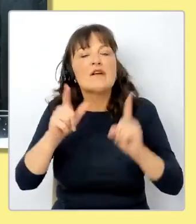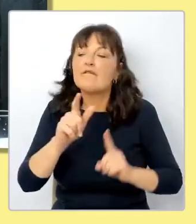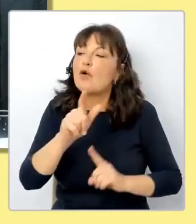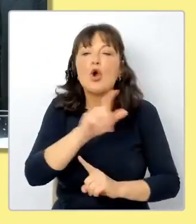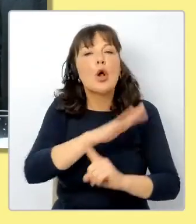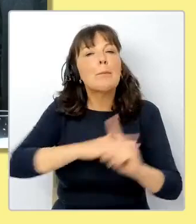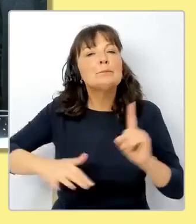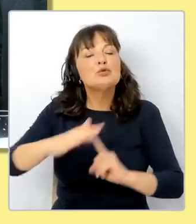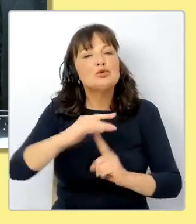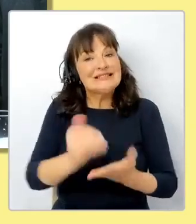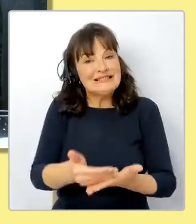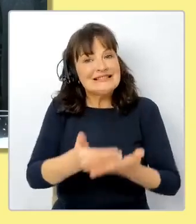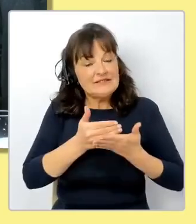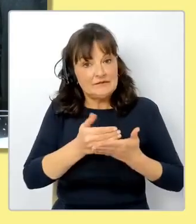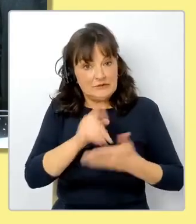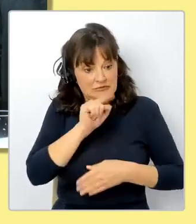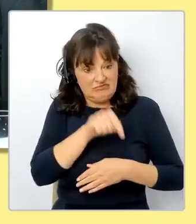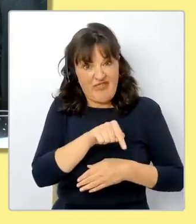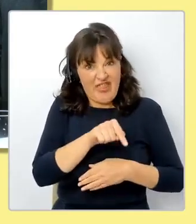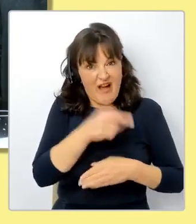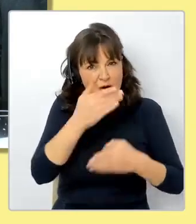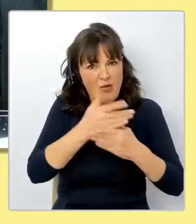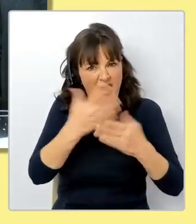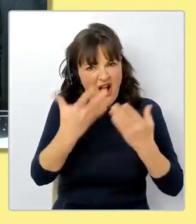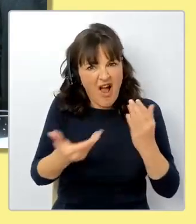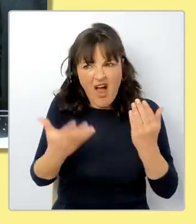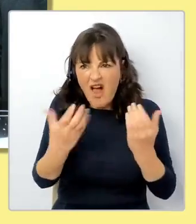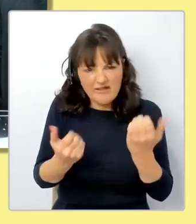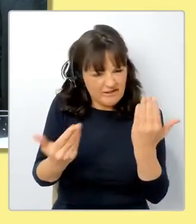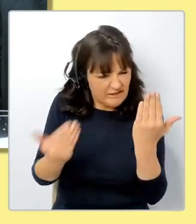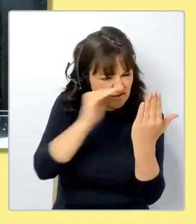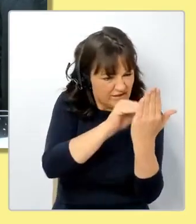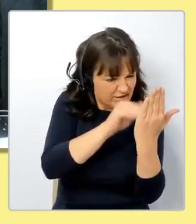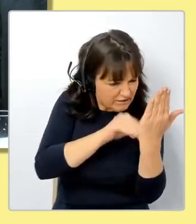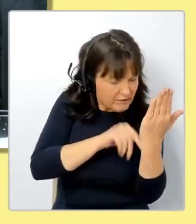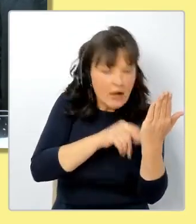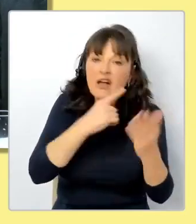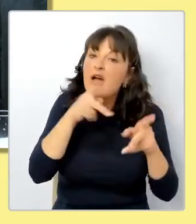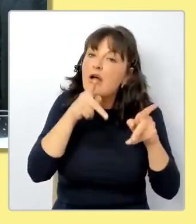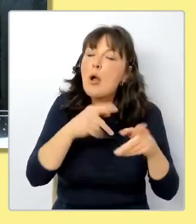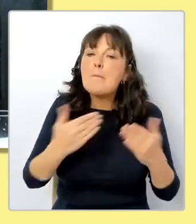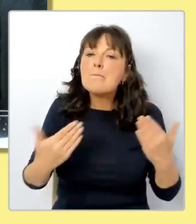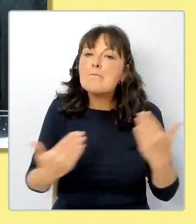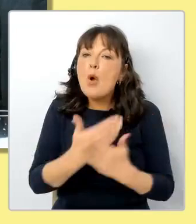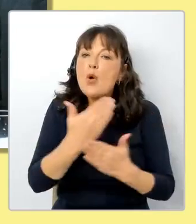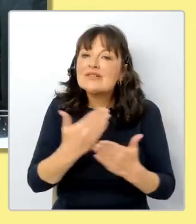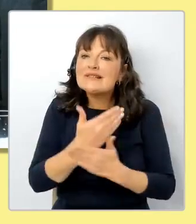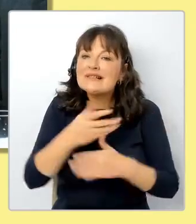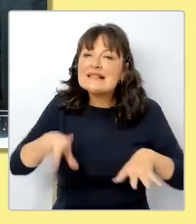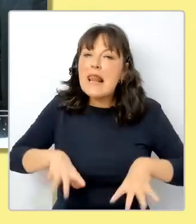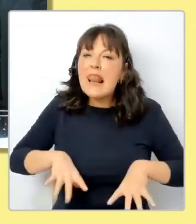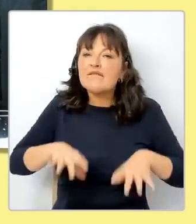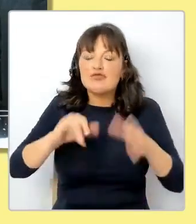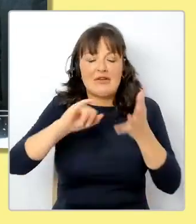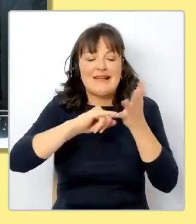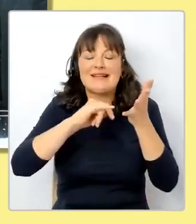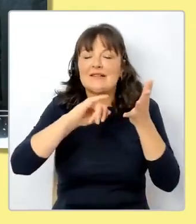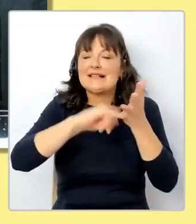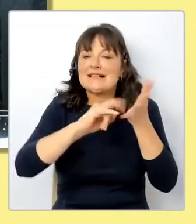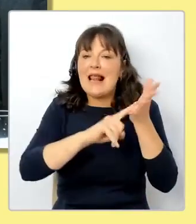that work, I had been doing some work on modern slavery. So I went to visit a safe